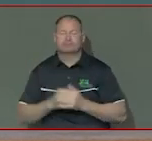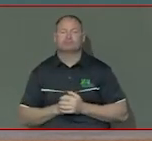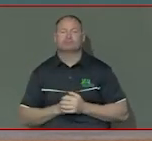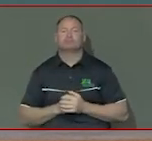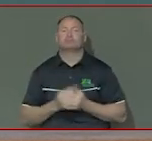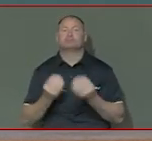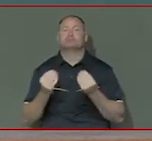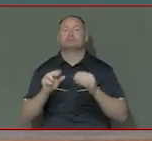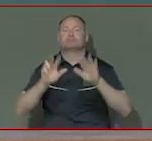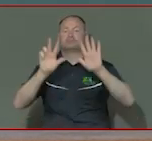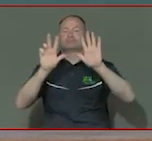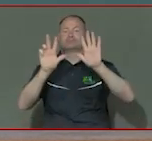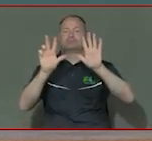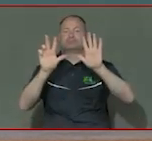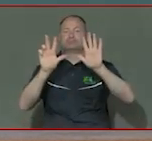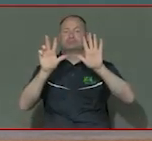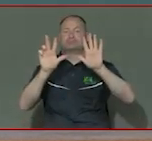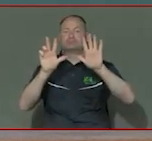the current ratio.